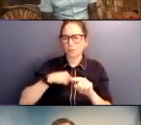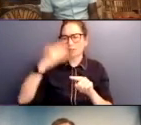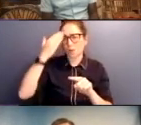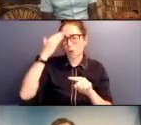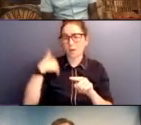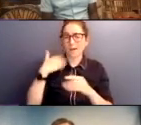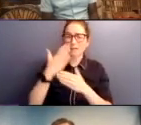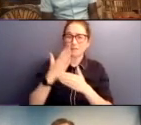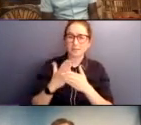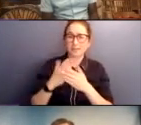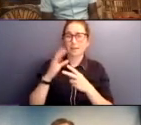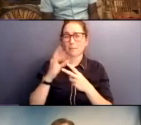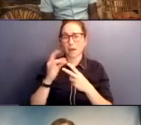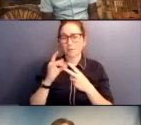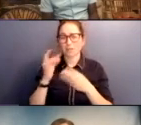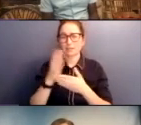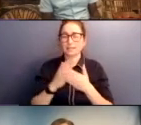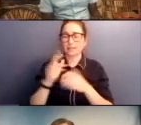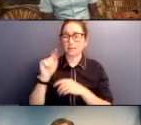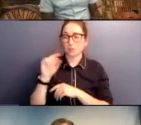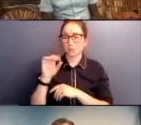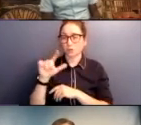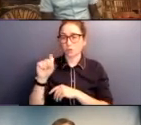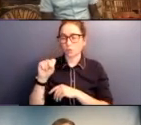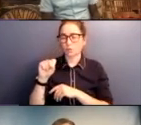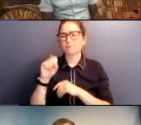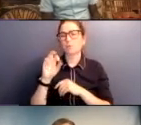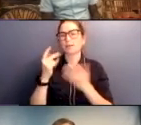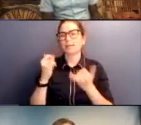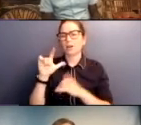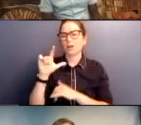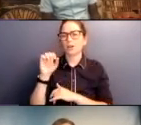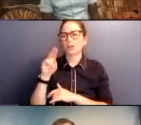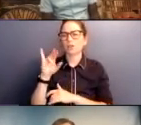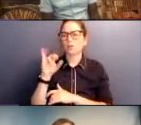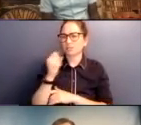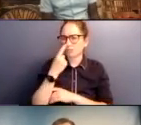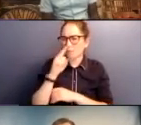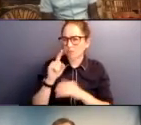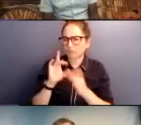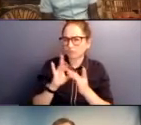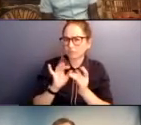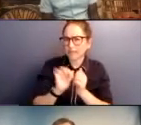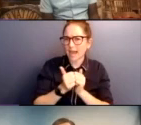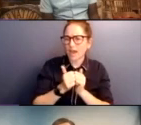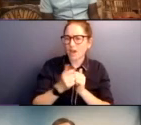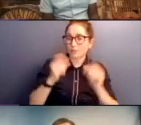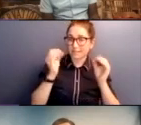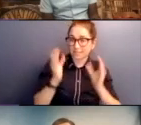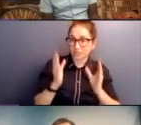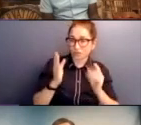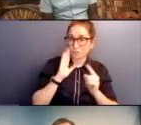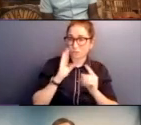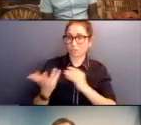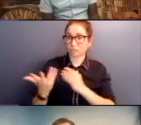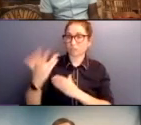and adaptive instruments and applications. So Lewis, can you tell us how teachers would integrate these